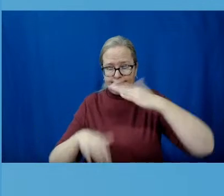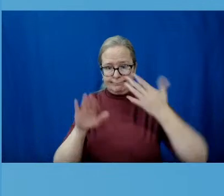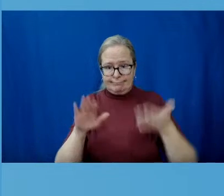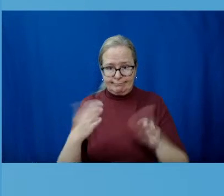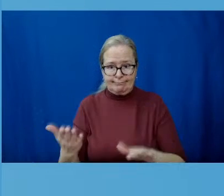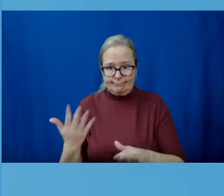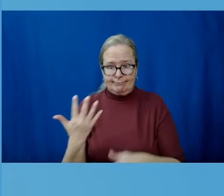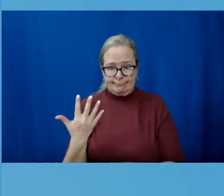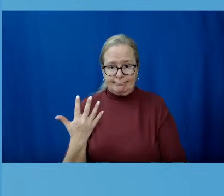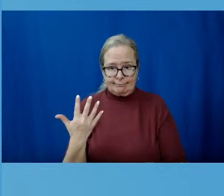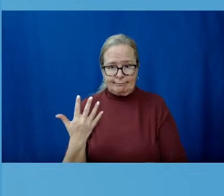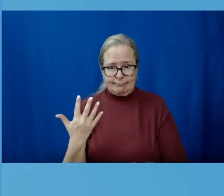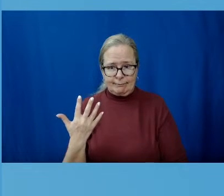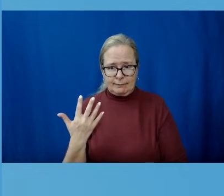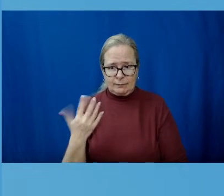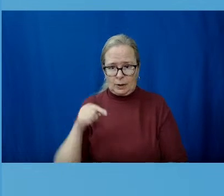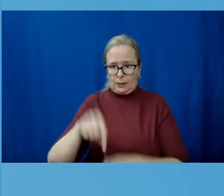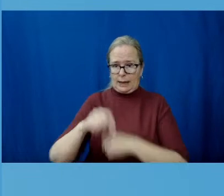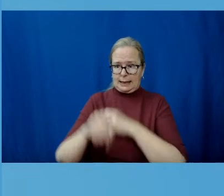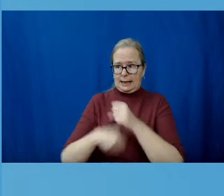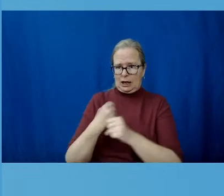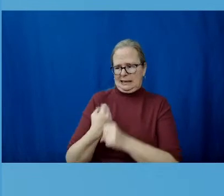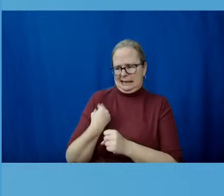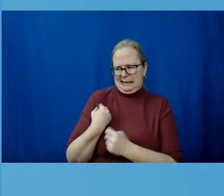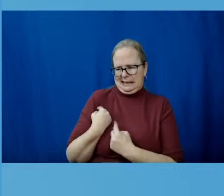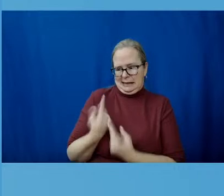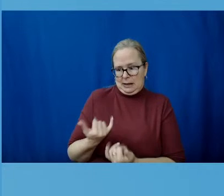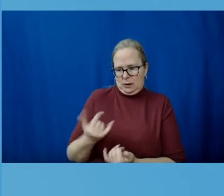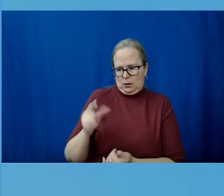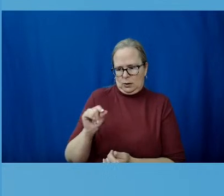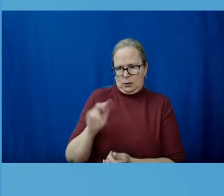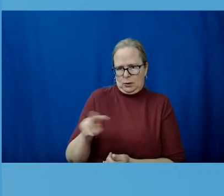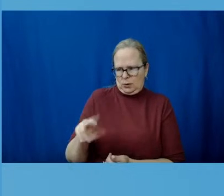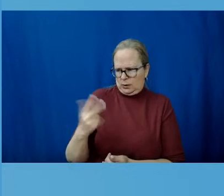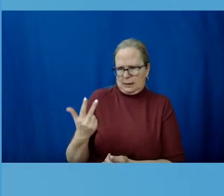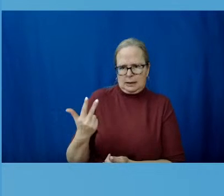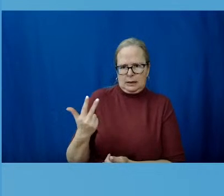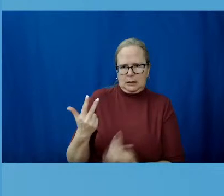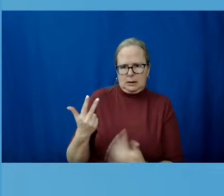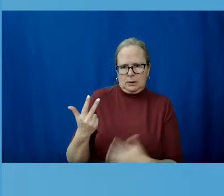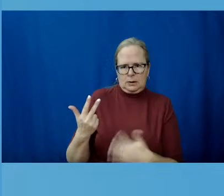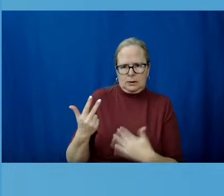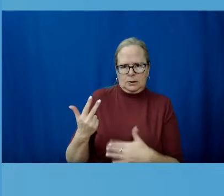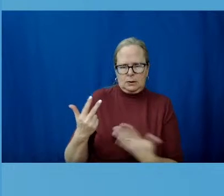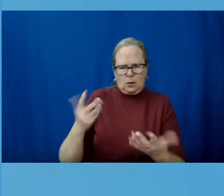And yeah, what your thoughts are on that?